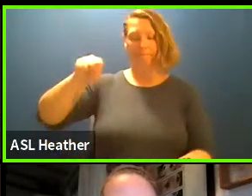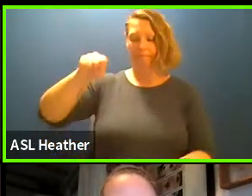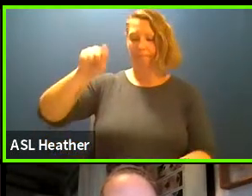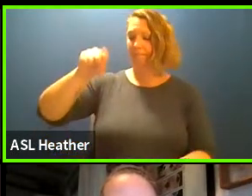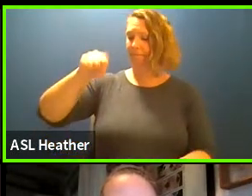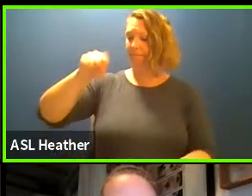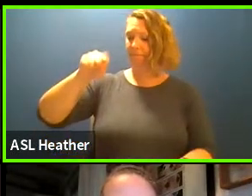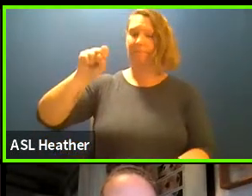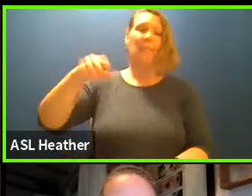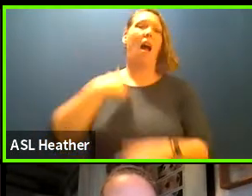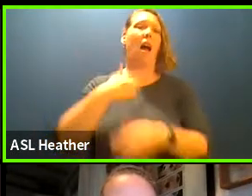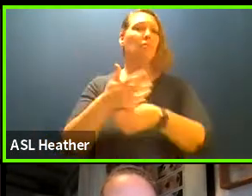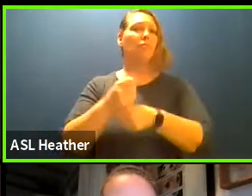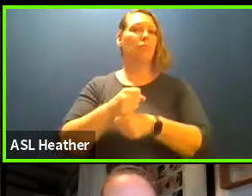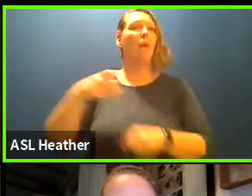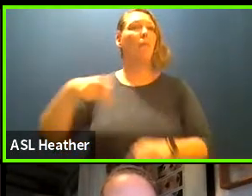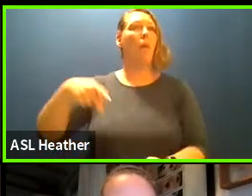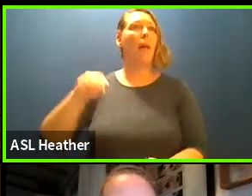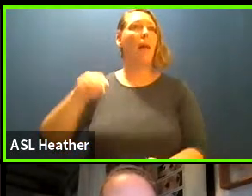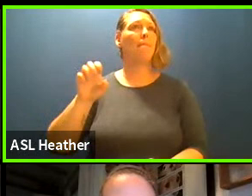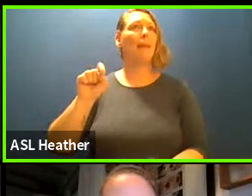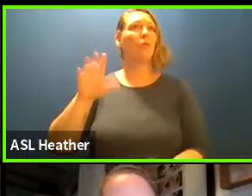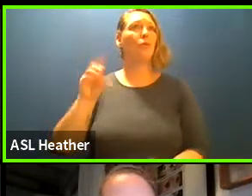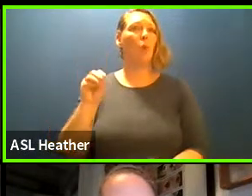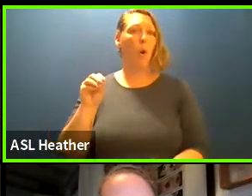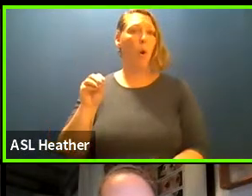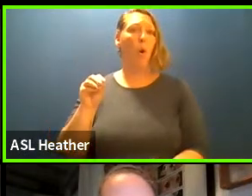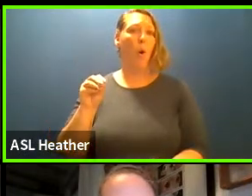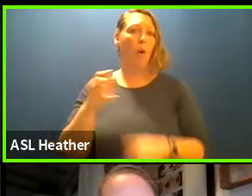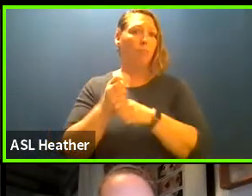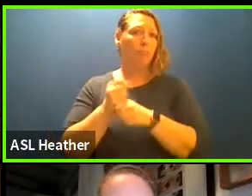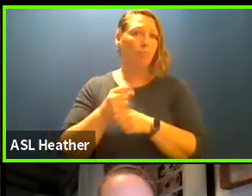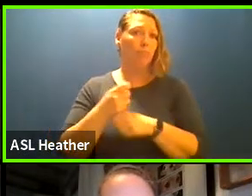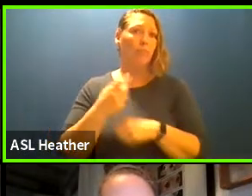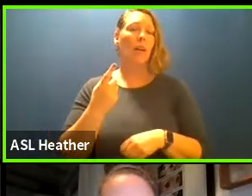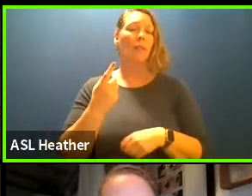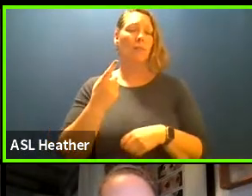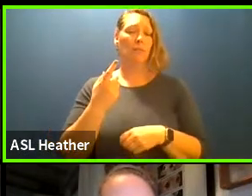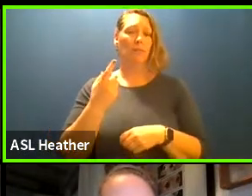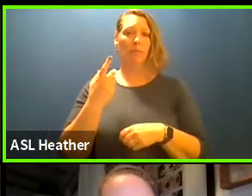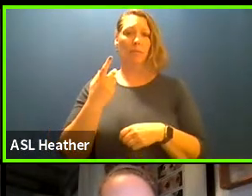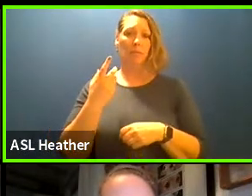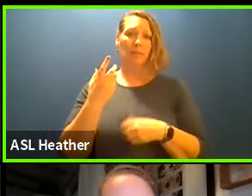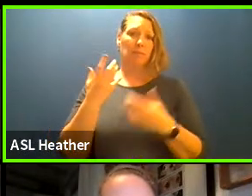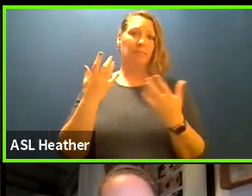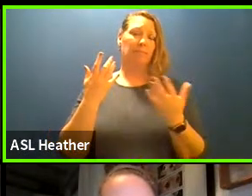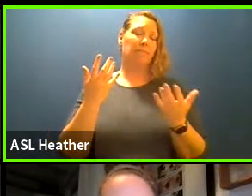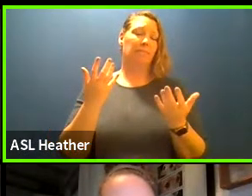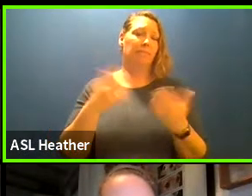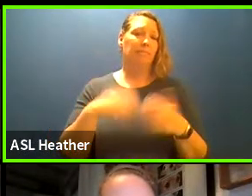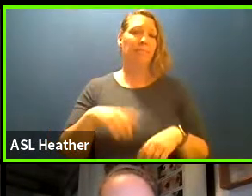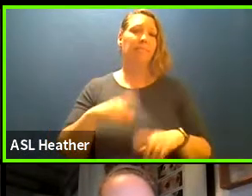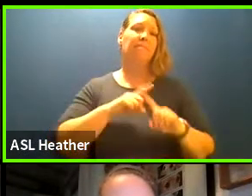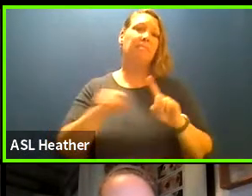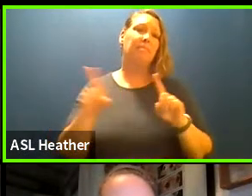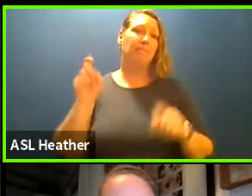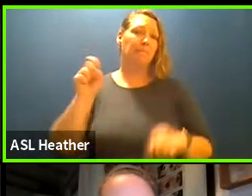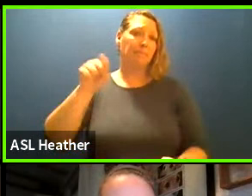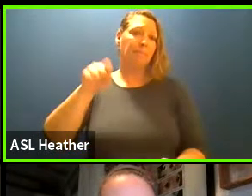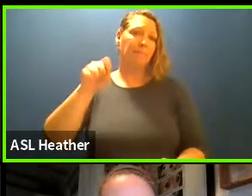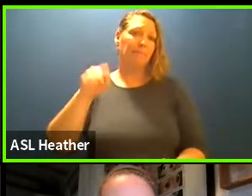just shortened it to Portland Metro as far as what I called it, just for familiar parlance. But it